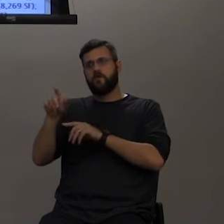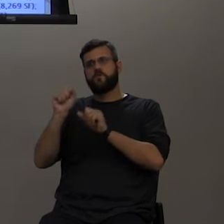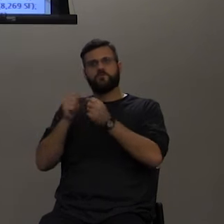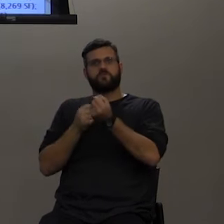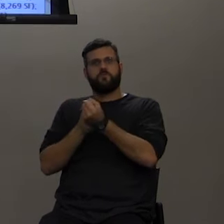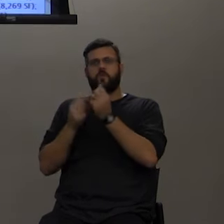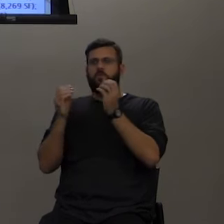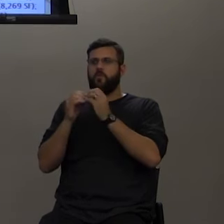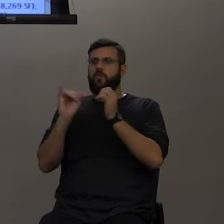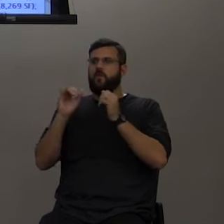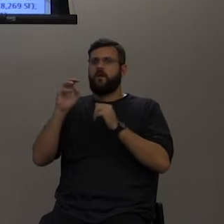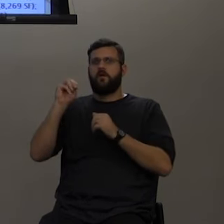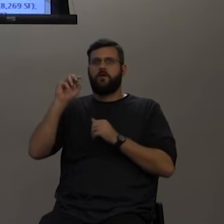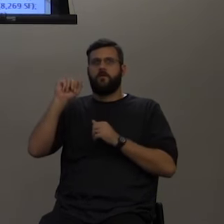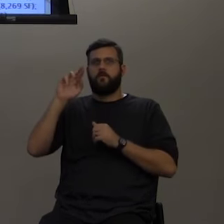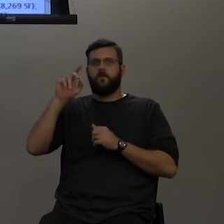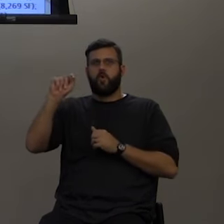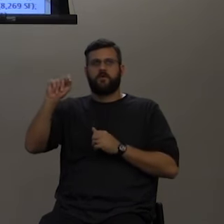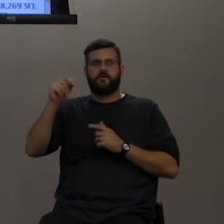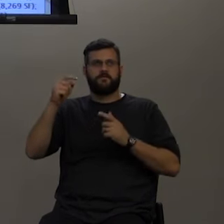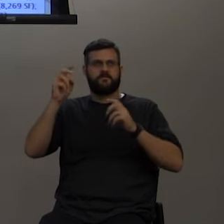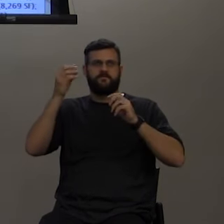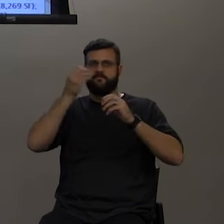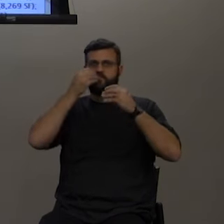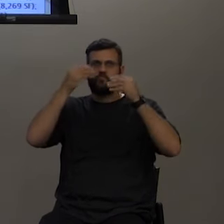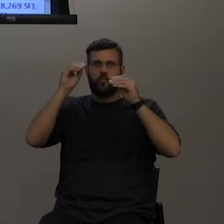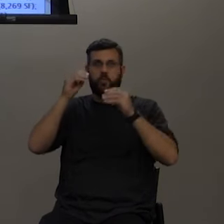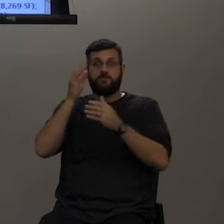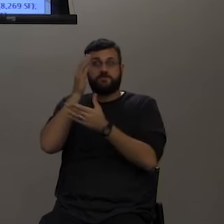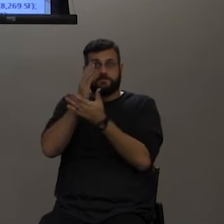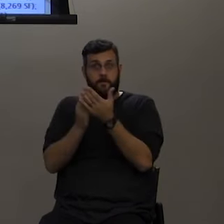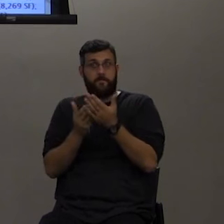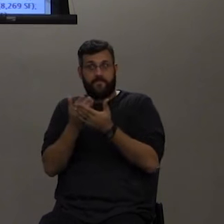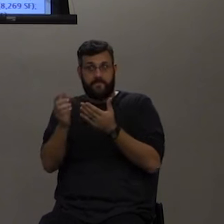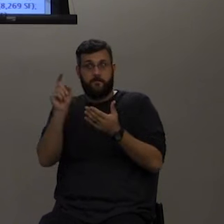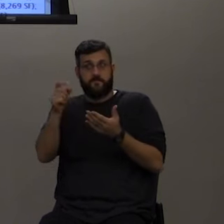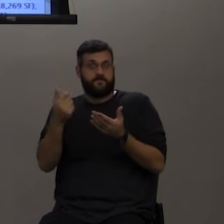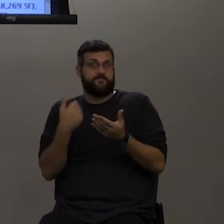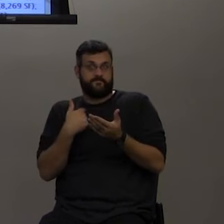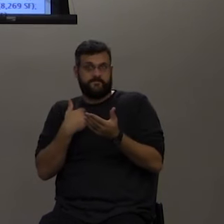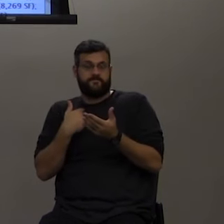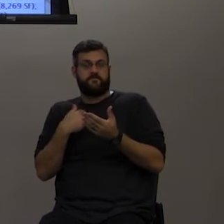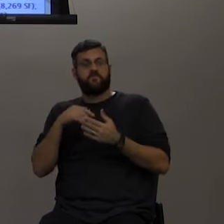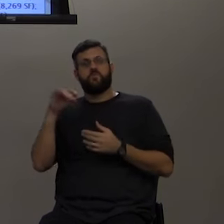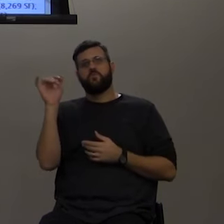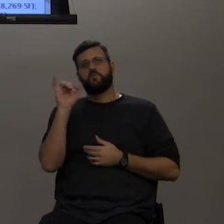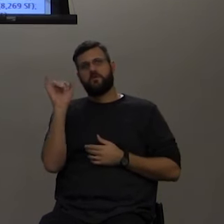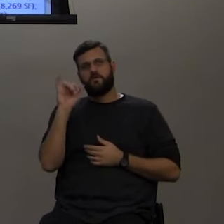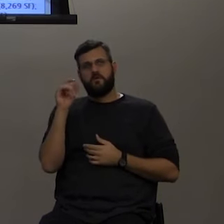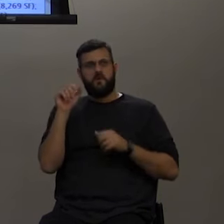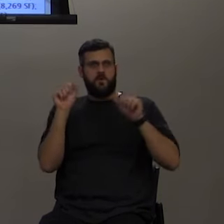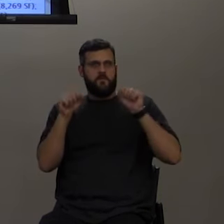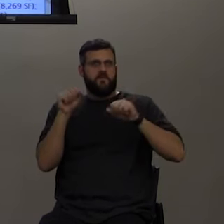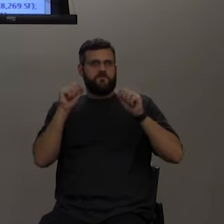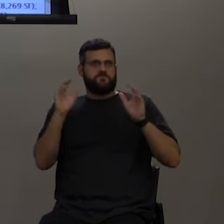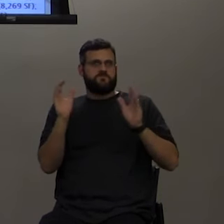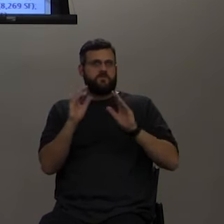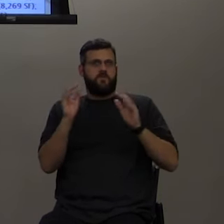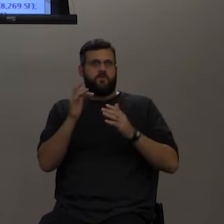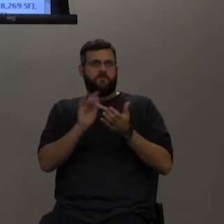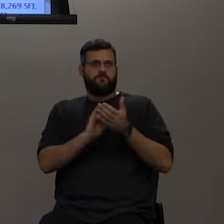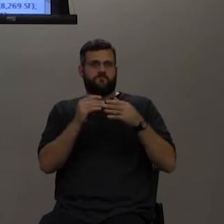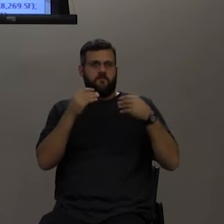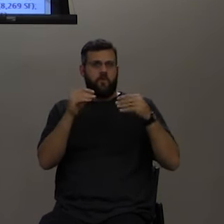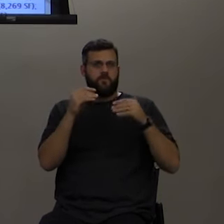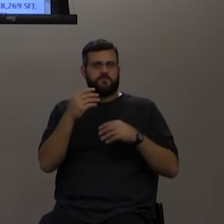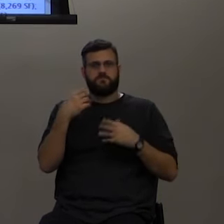market style grocer that has some essentials, as well as possibly a small pharmacy